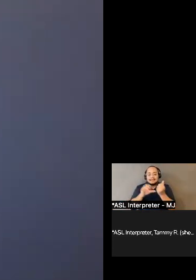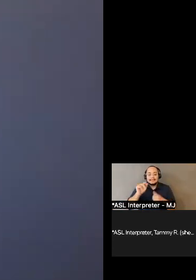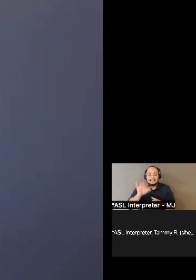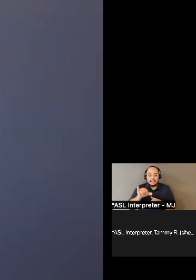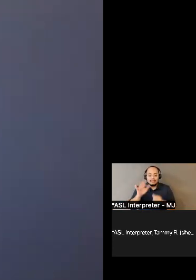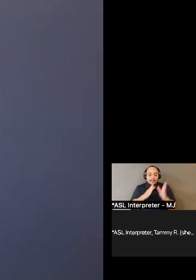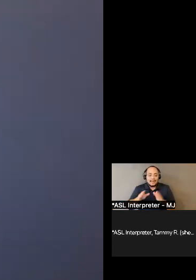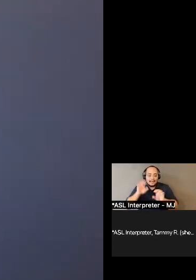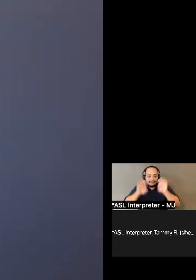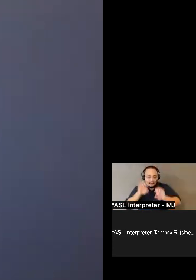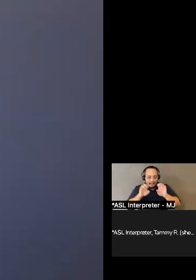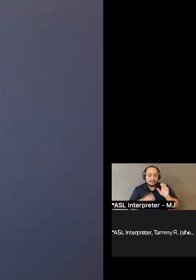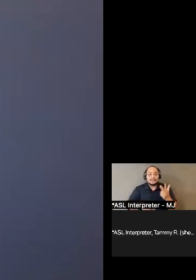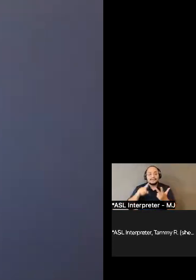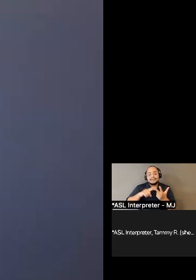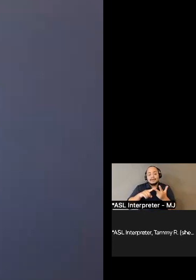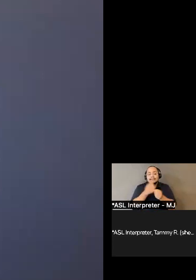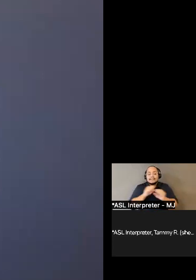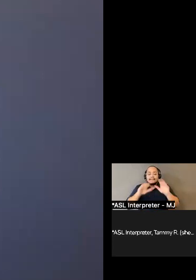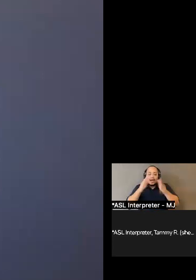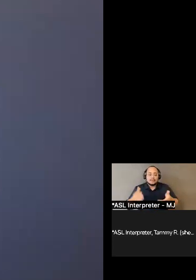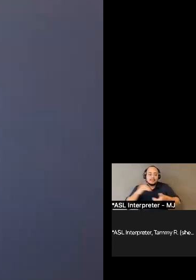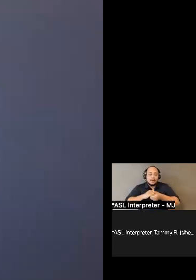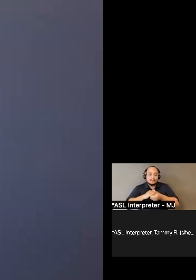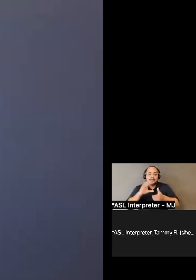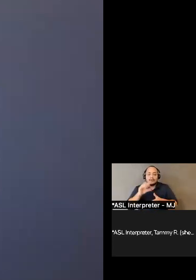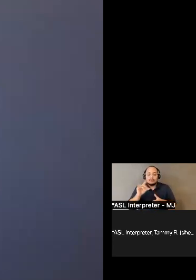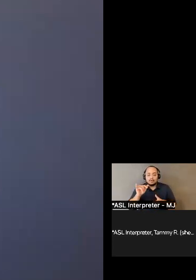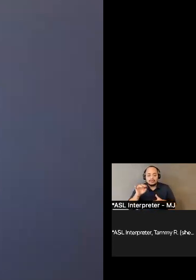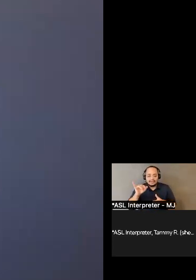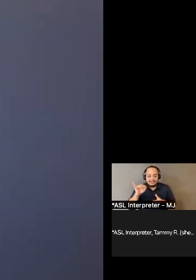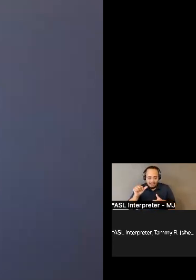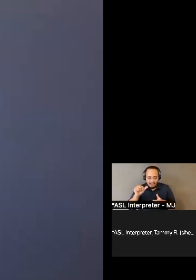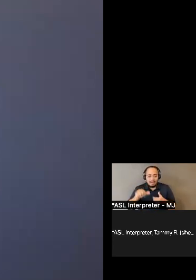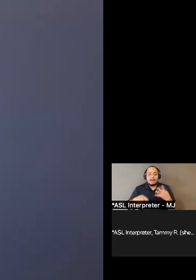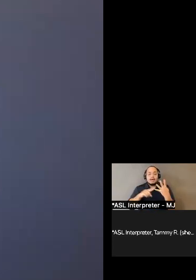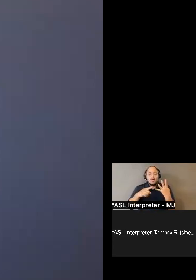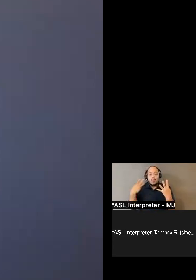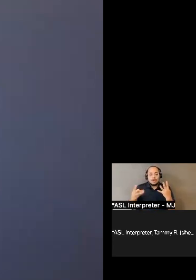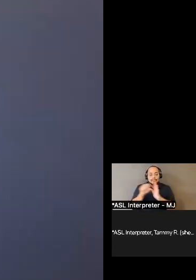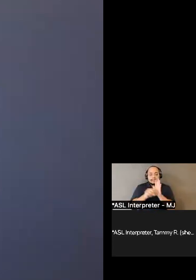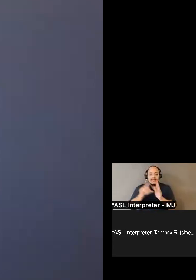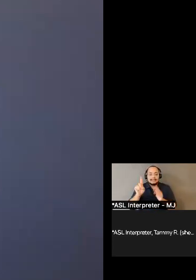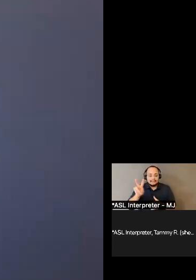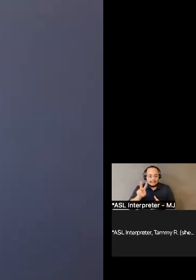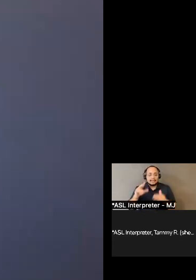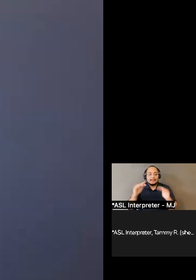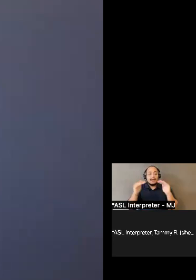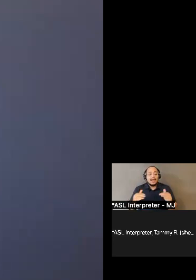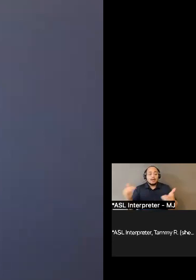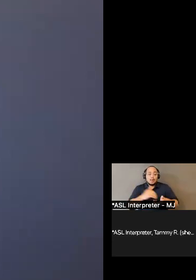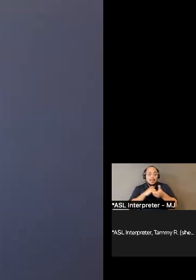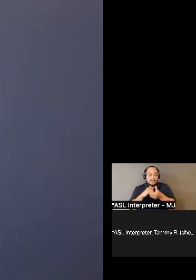Safe Housing Partnerships Consortia, the Washington State Domestic Violence Coalition, and the Gates Foundation and Dr.